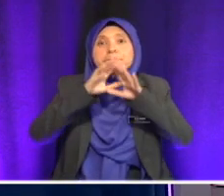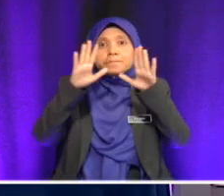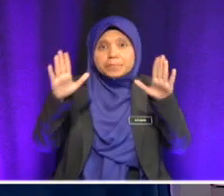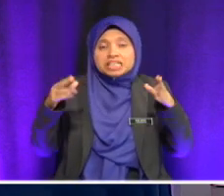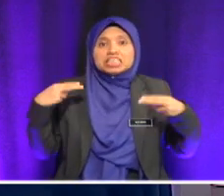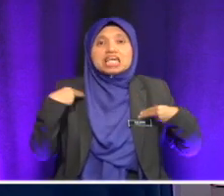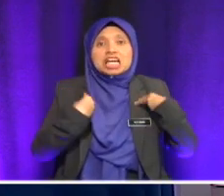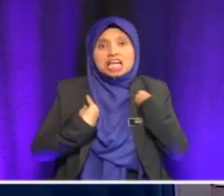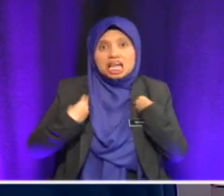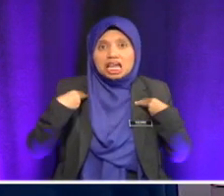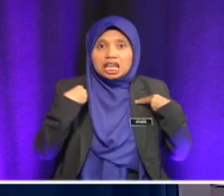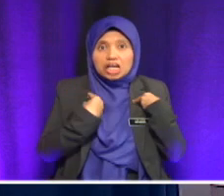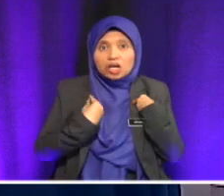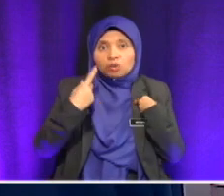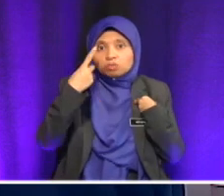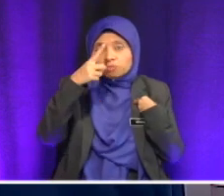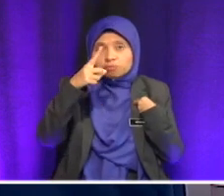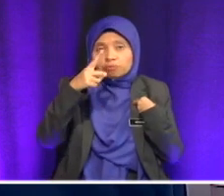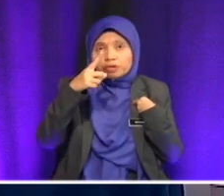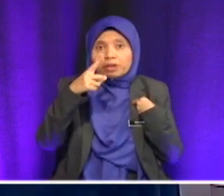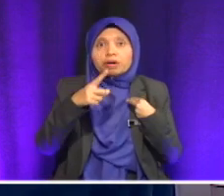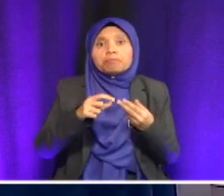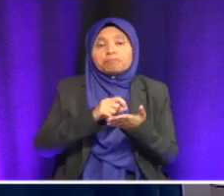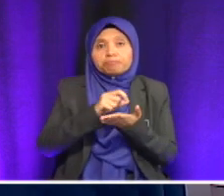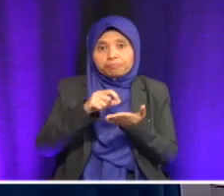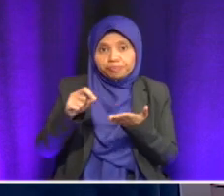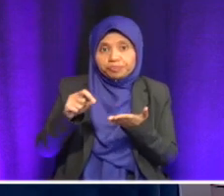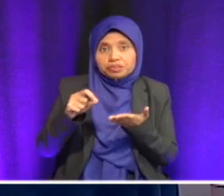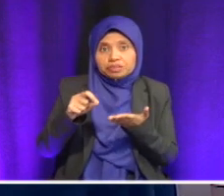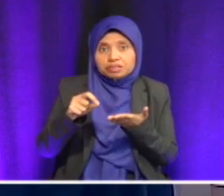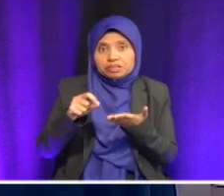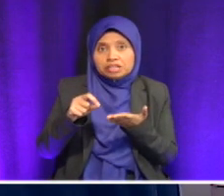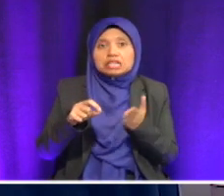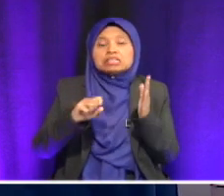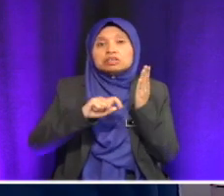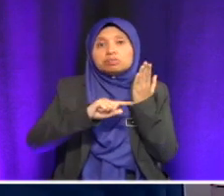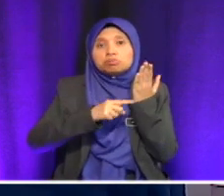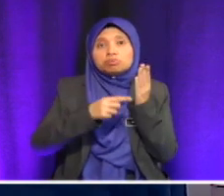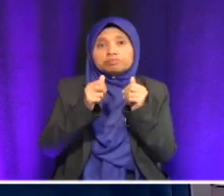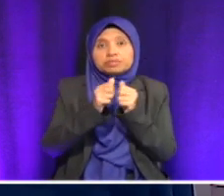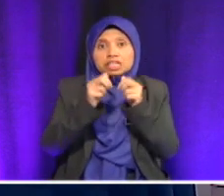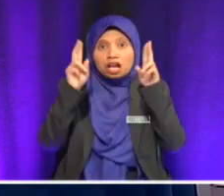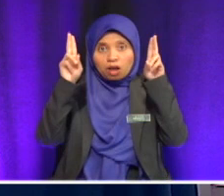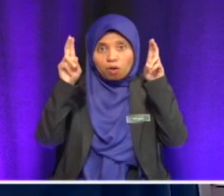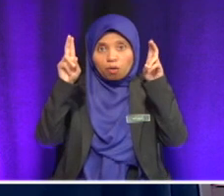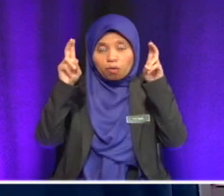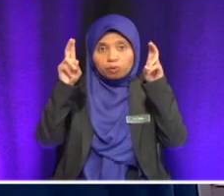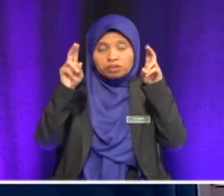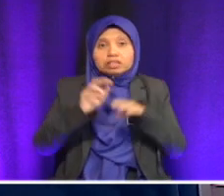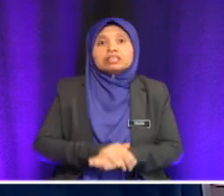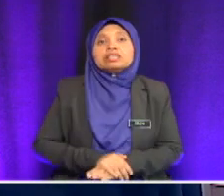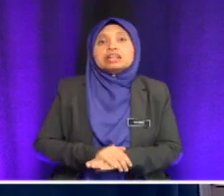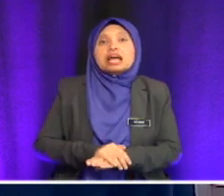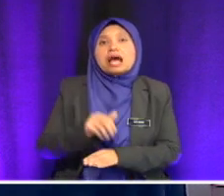to further understand the text better. Okay. So let me start with our title first. So Okay. the topic for today's lesson